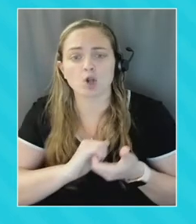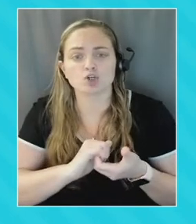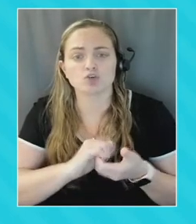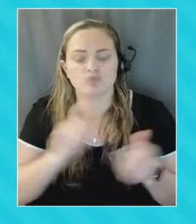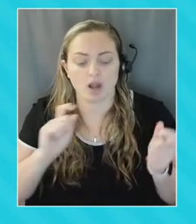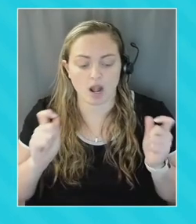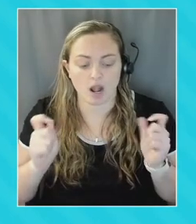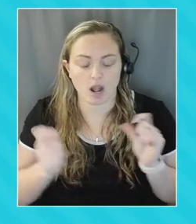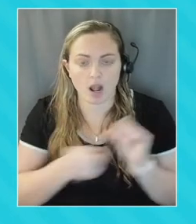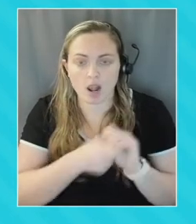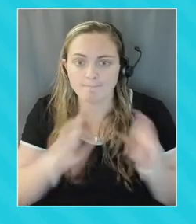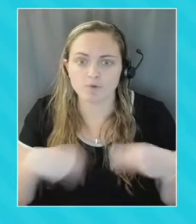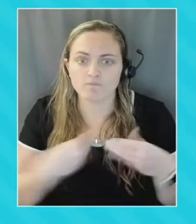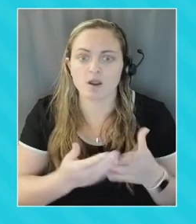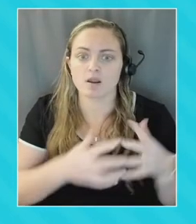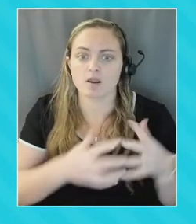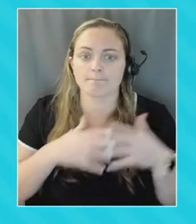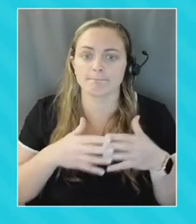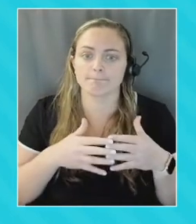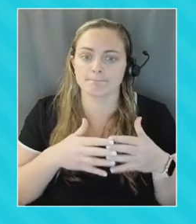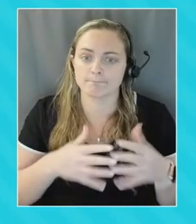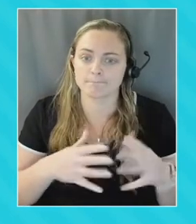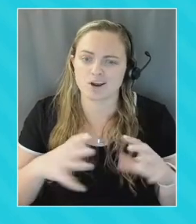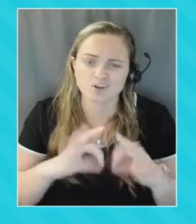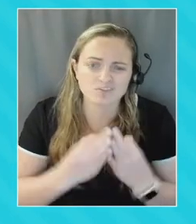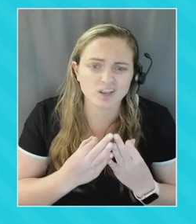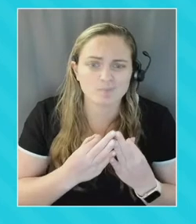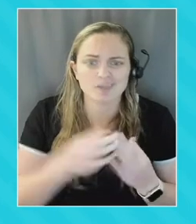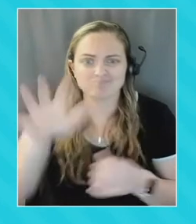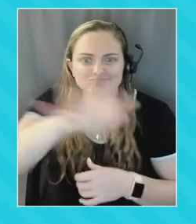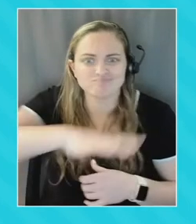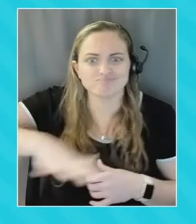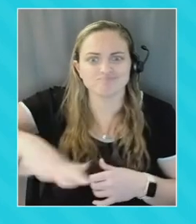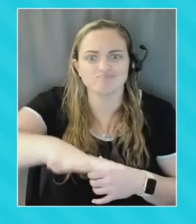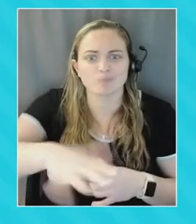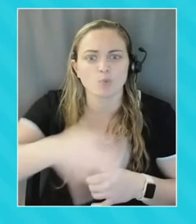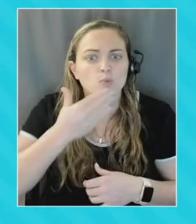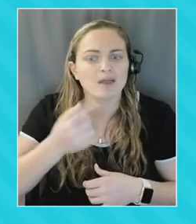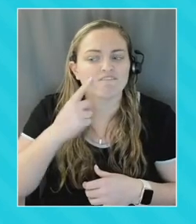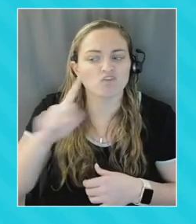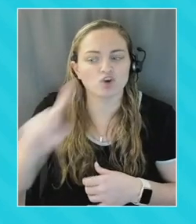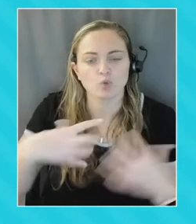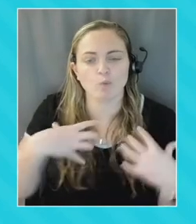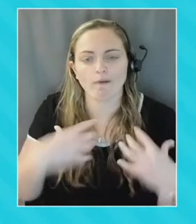in providing America's families everywhere with better-for-you options.